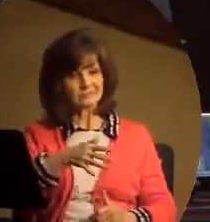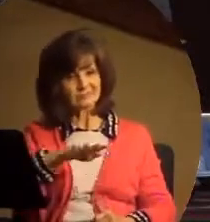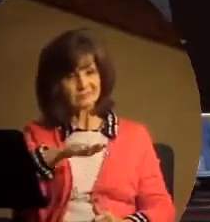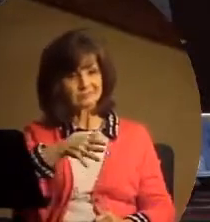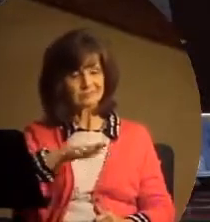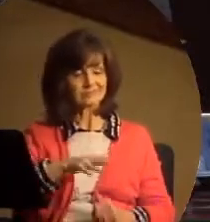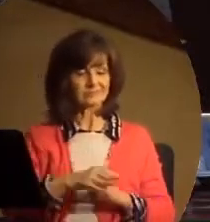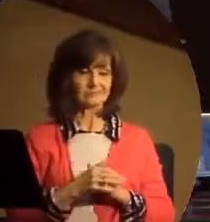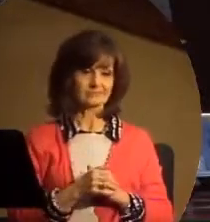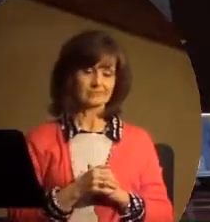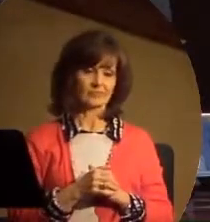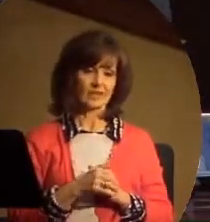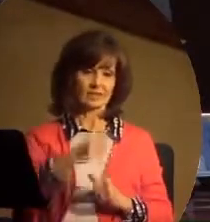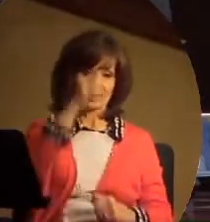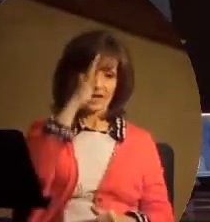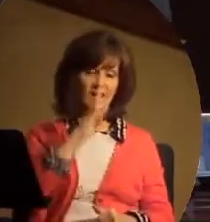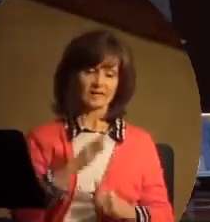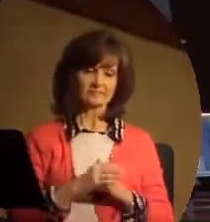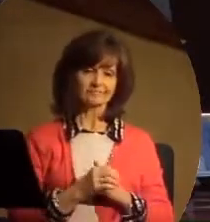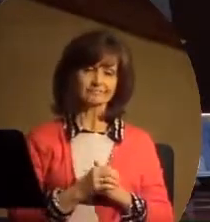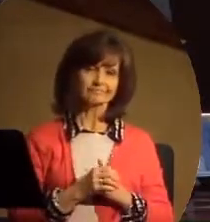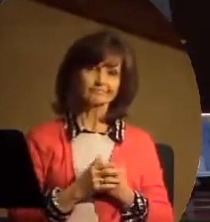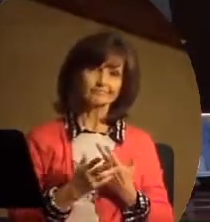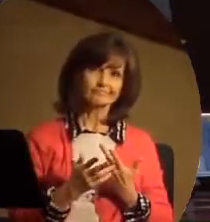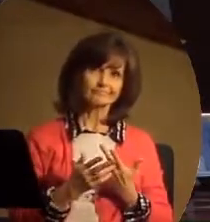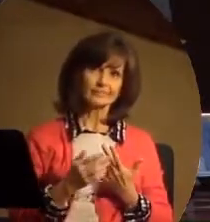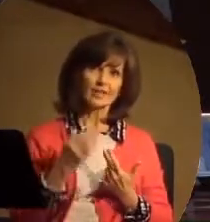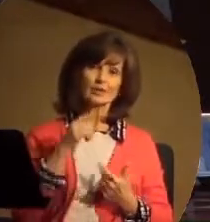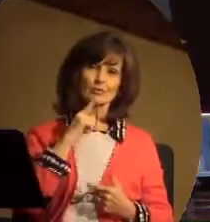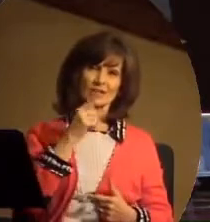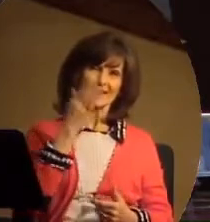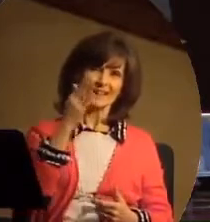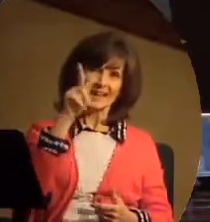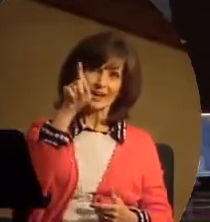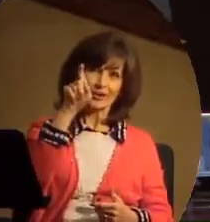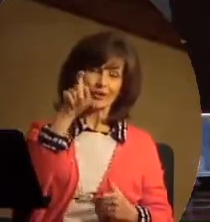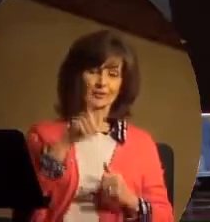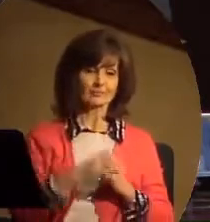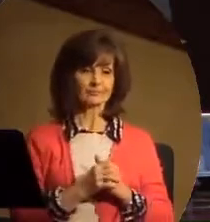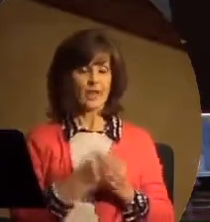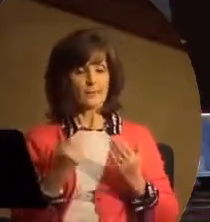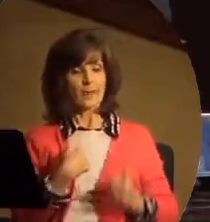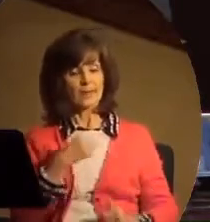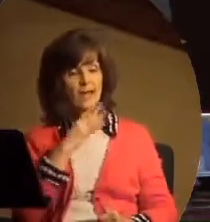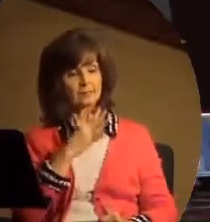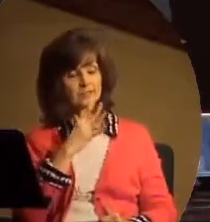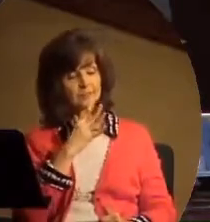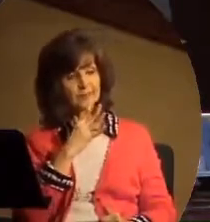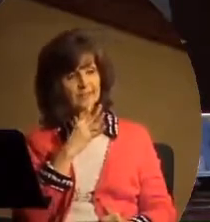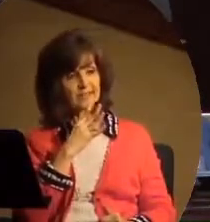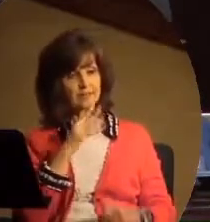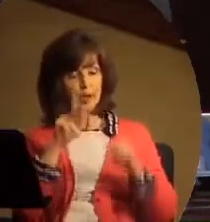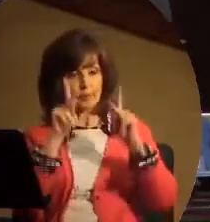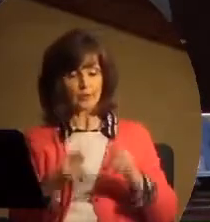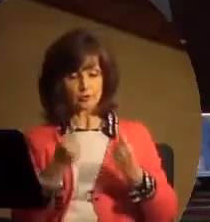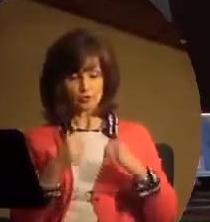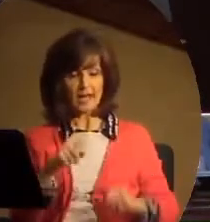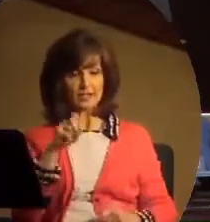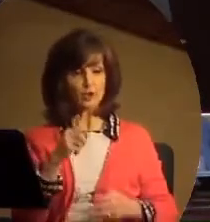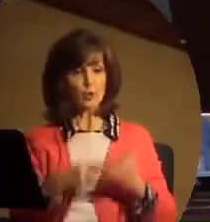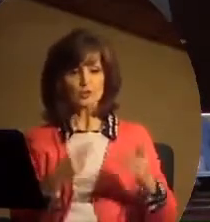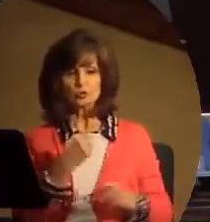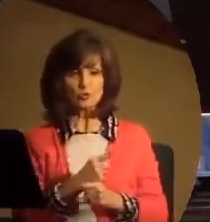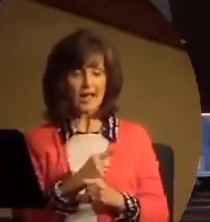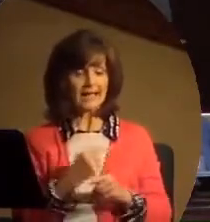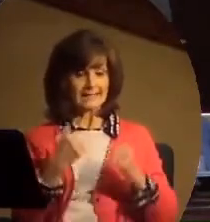rocks. God, are you really there? Maybe I'm speaking to somebody who's been trying to do what's right, and you've